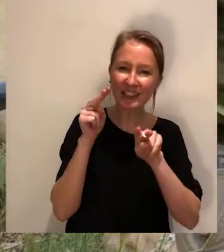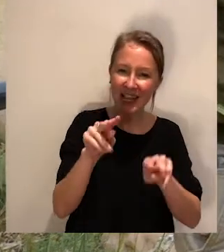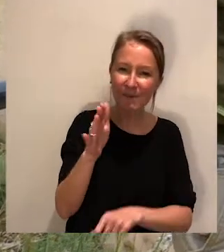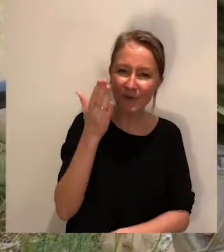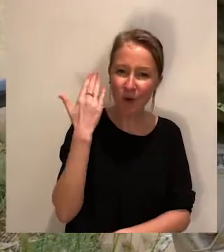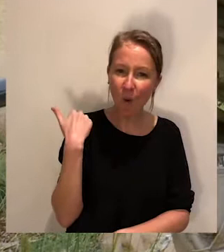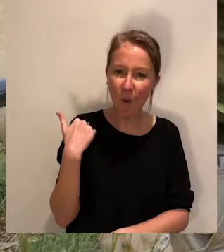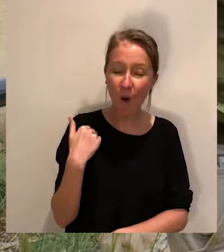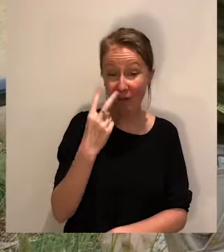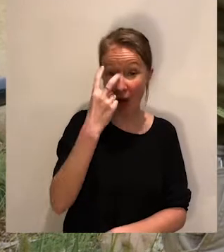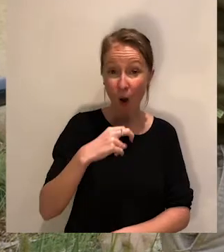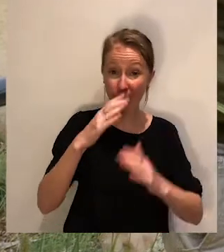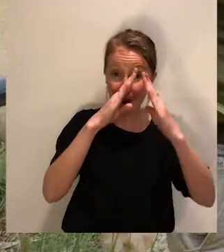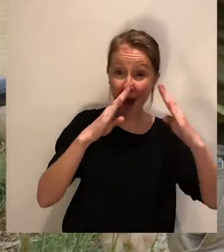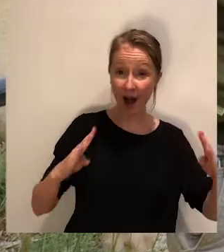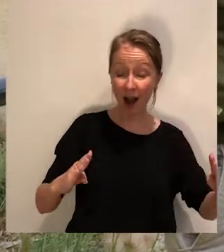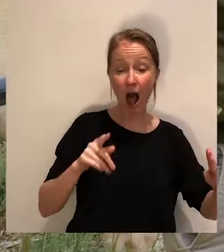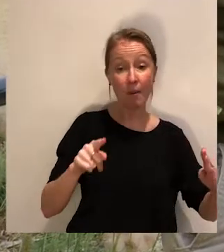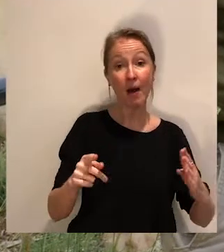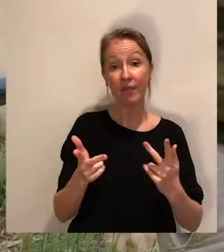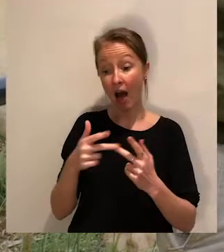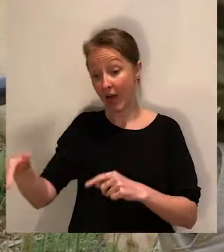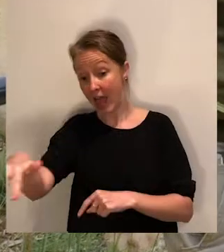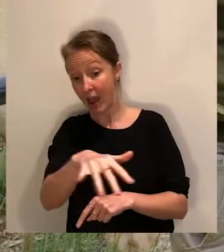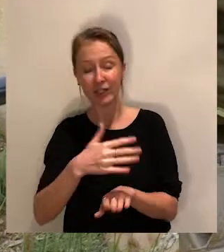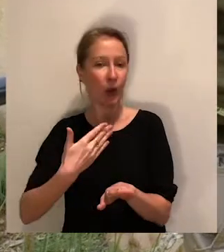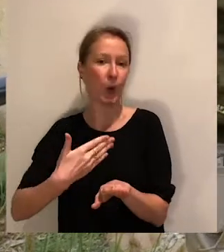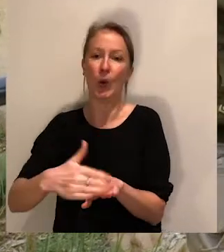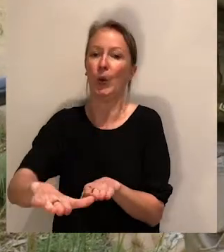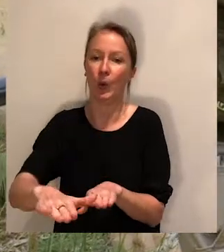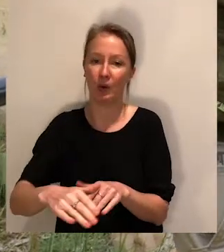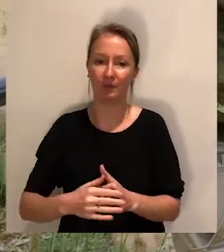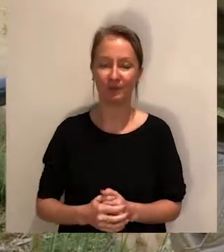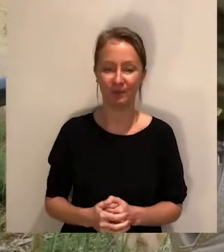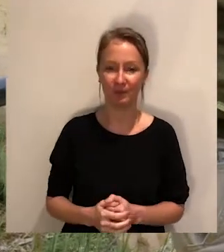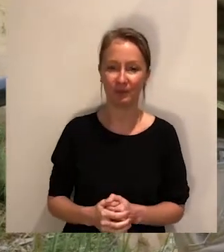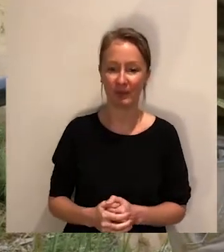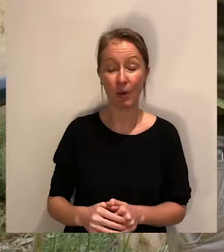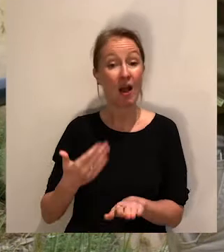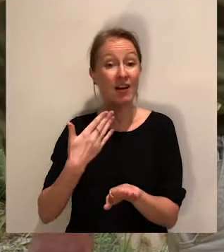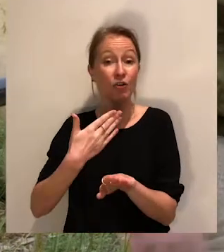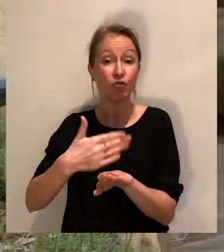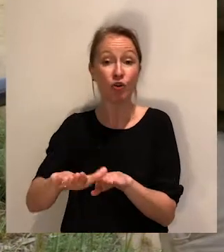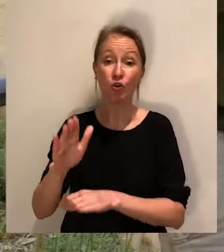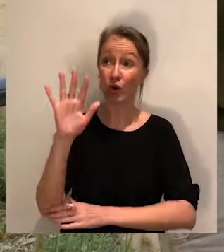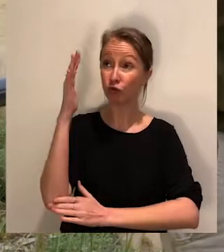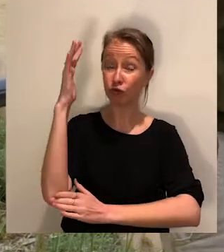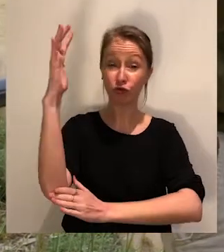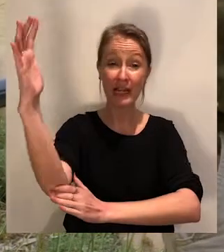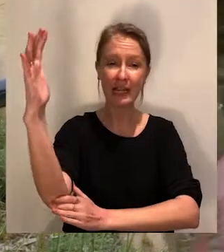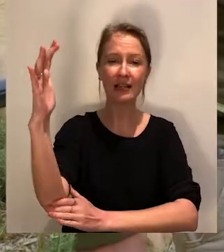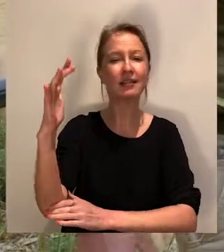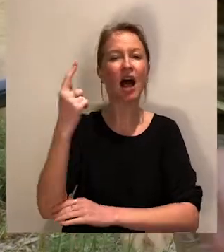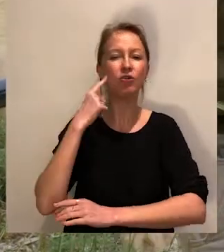Yeah. But the rest of the exhibit is completely renovated. We've got massive big leopard trees in the exhibit. They're going to provide